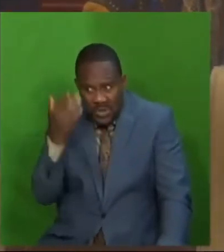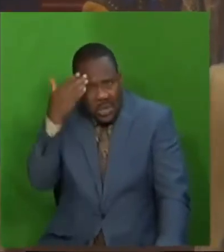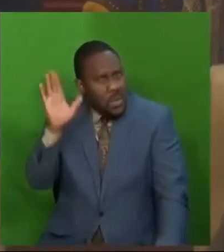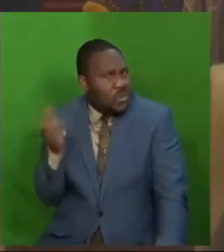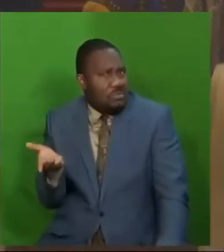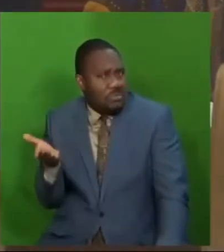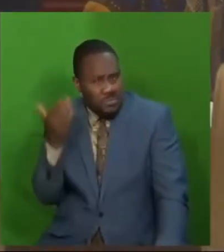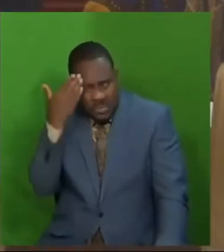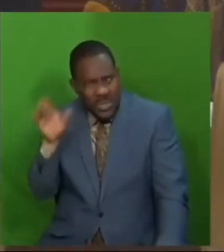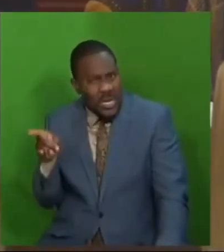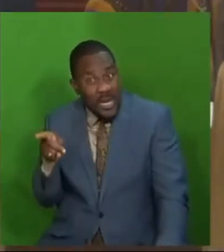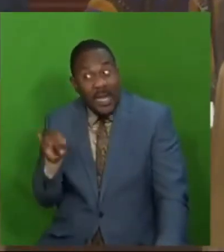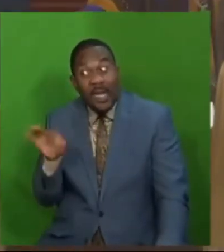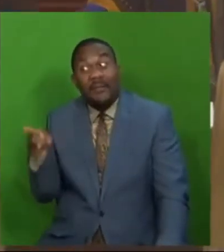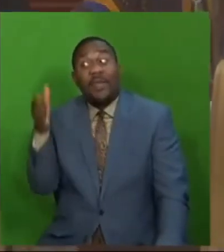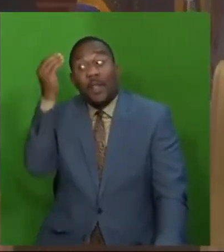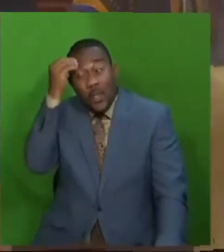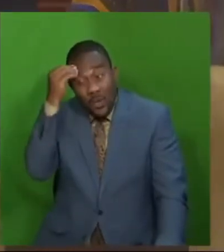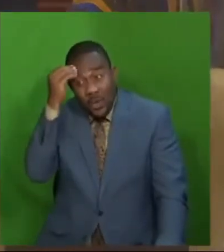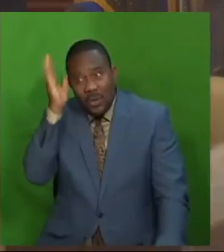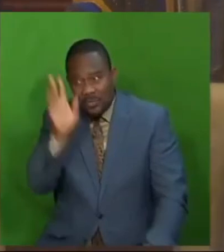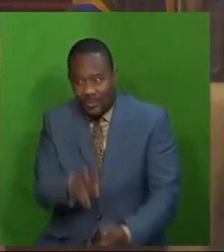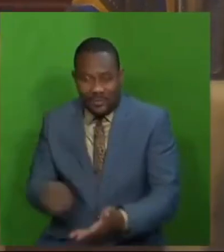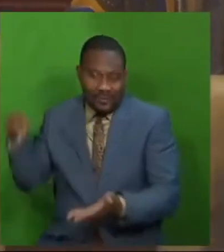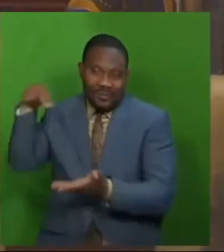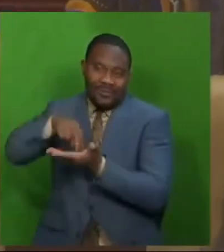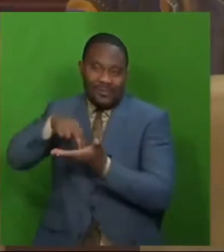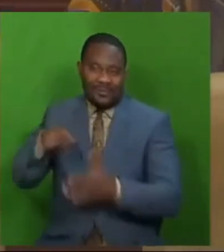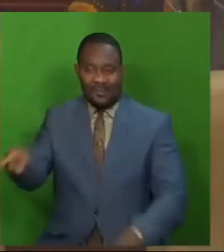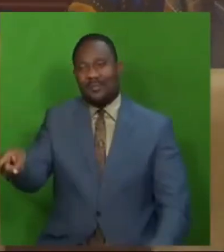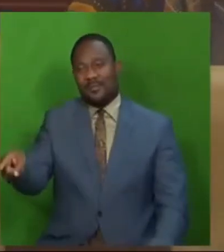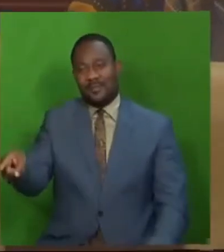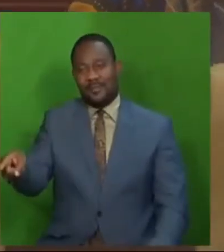If he knew, he would have been on his